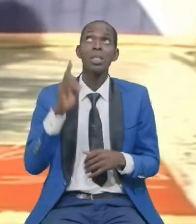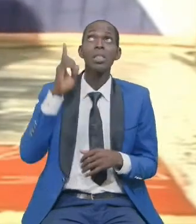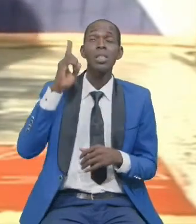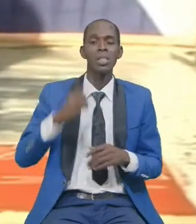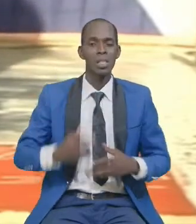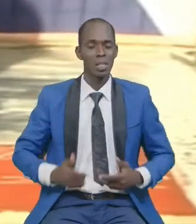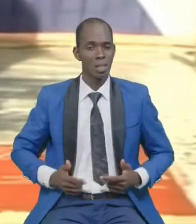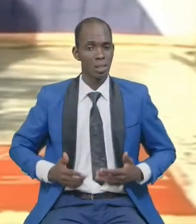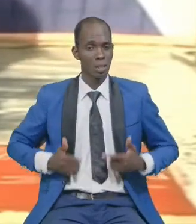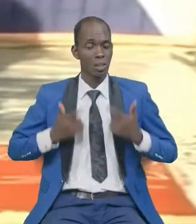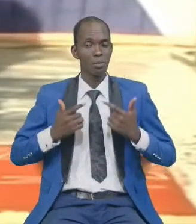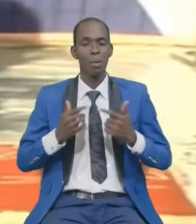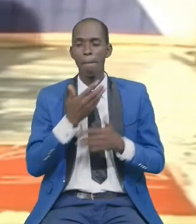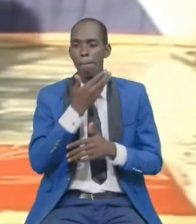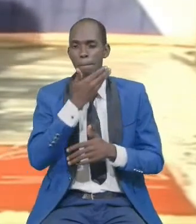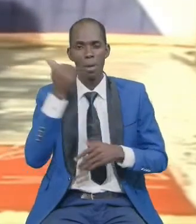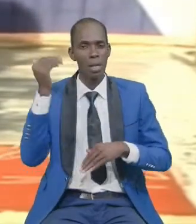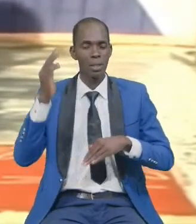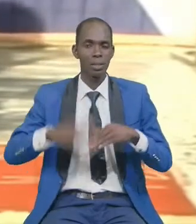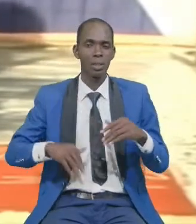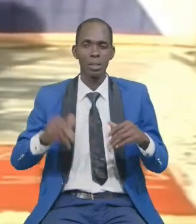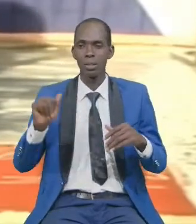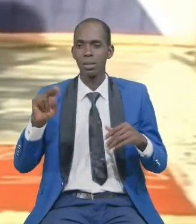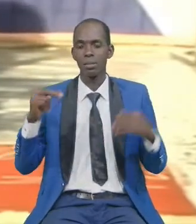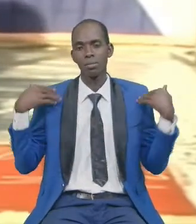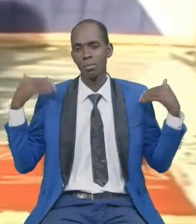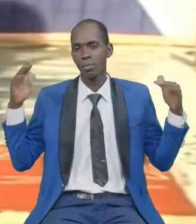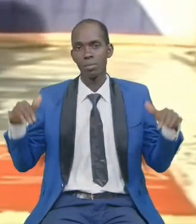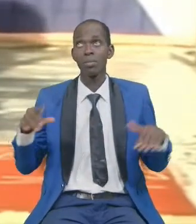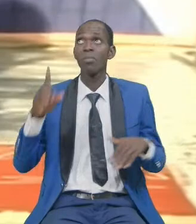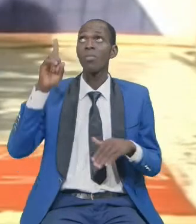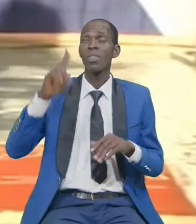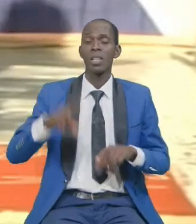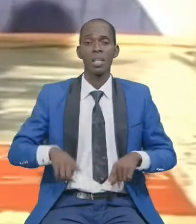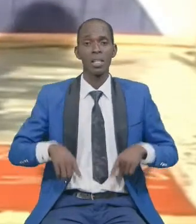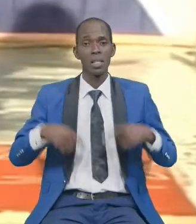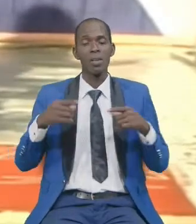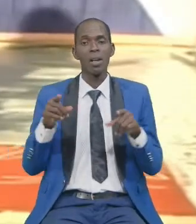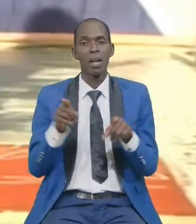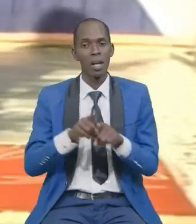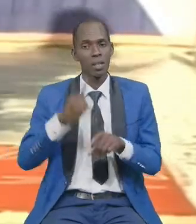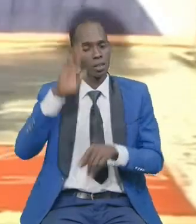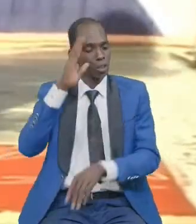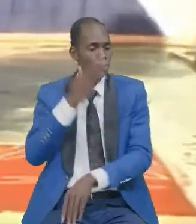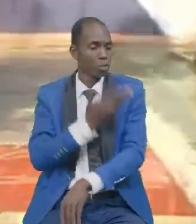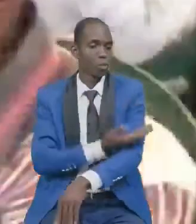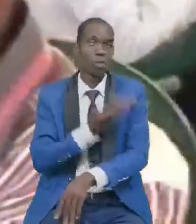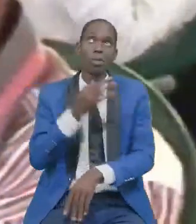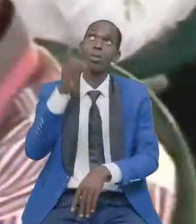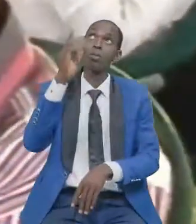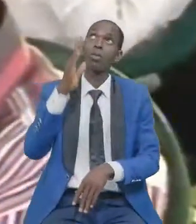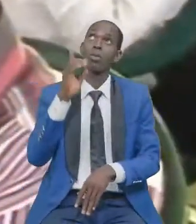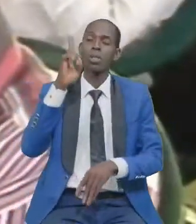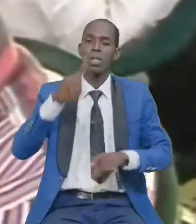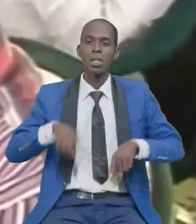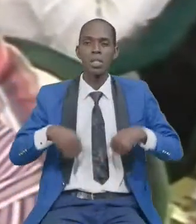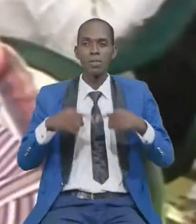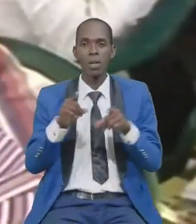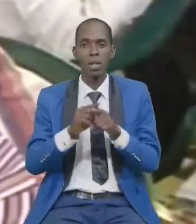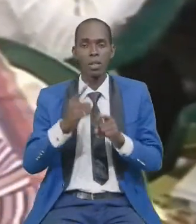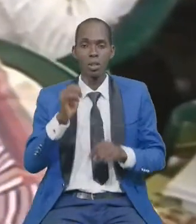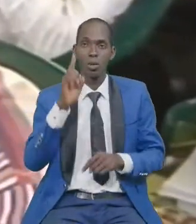an angel. He lived as the Son of God. He lived as the one that God